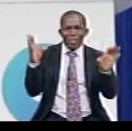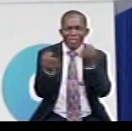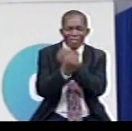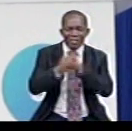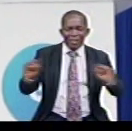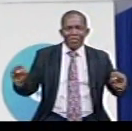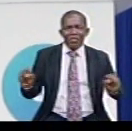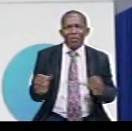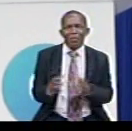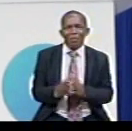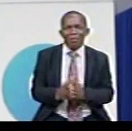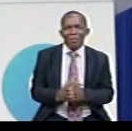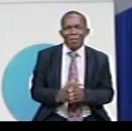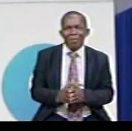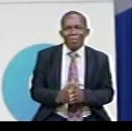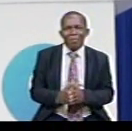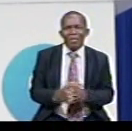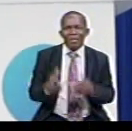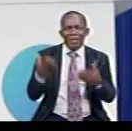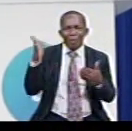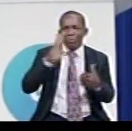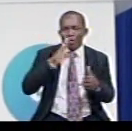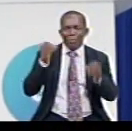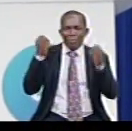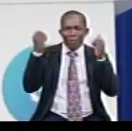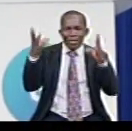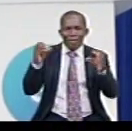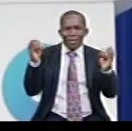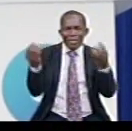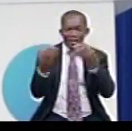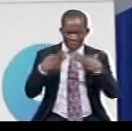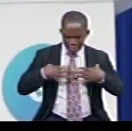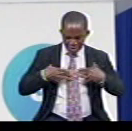Avalanche of miracles, healings, and deliverances.